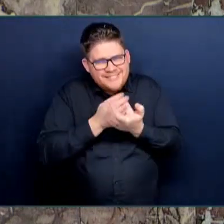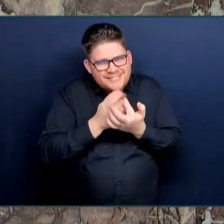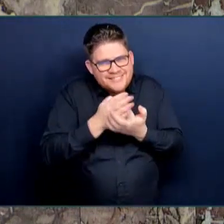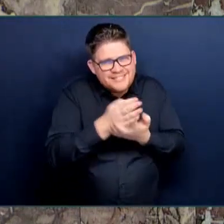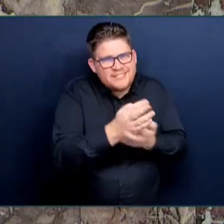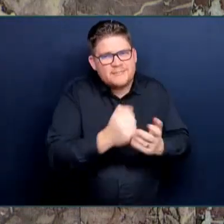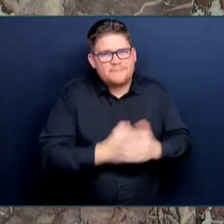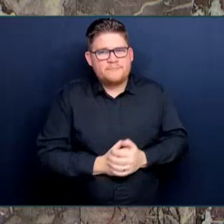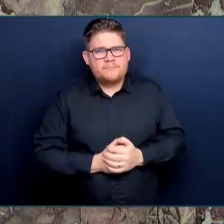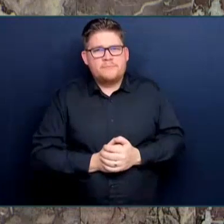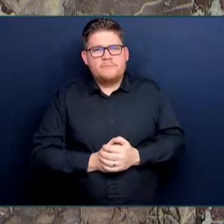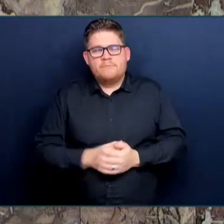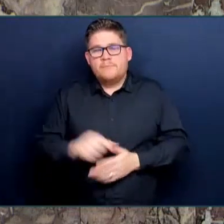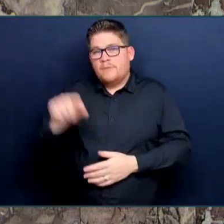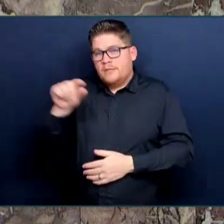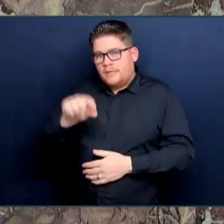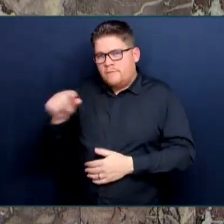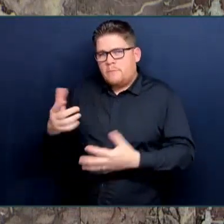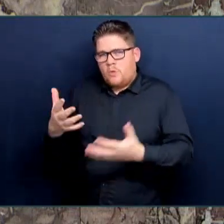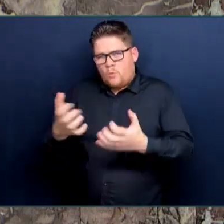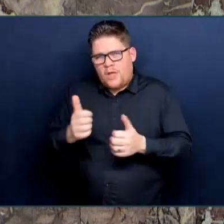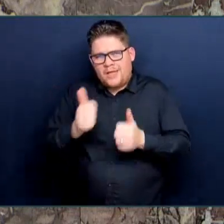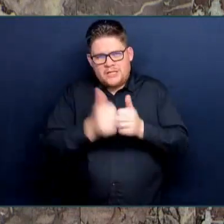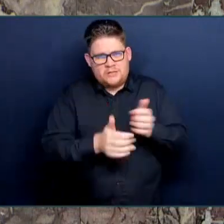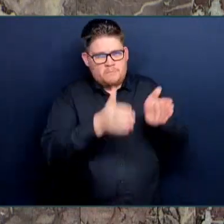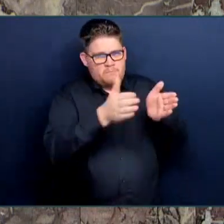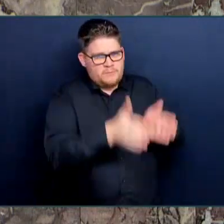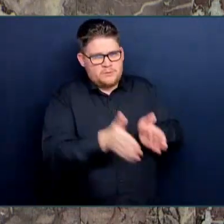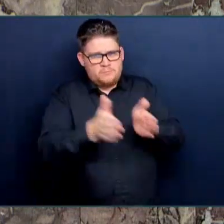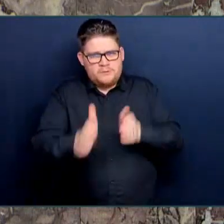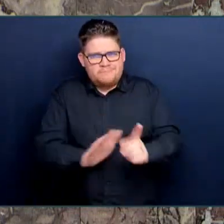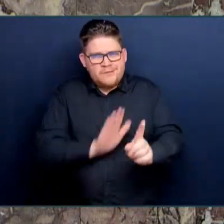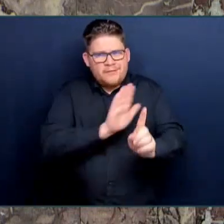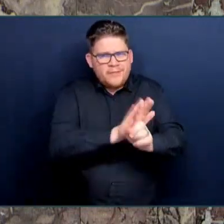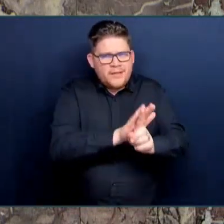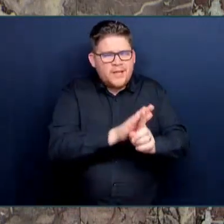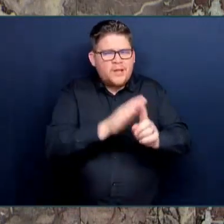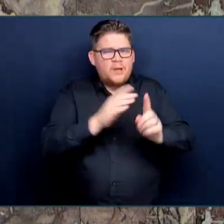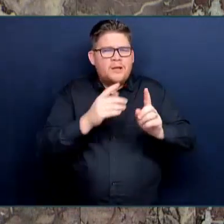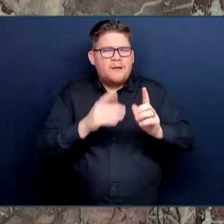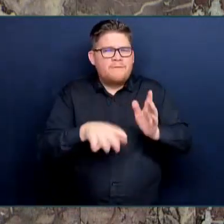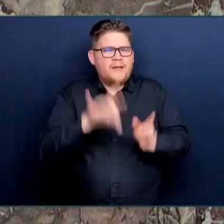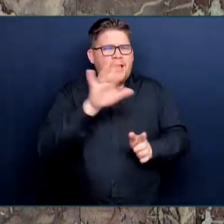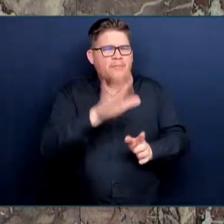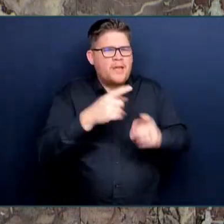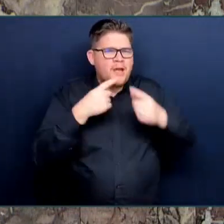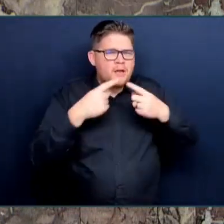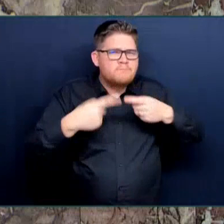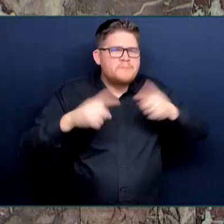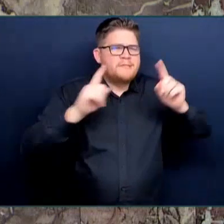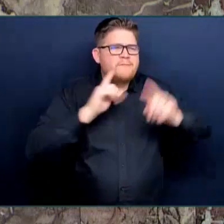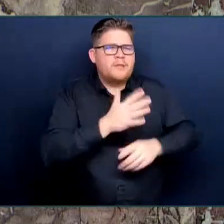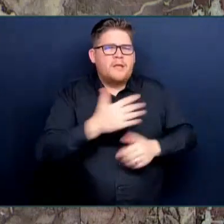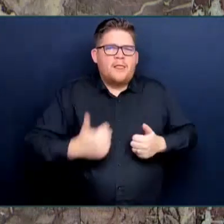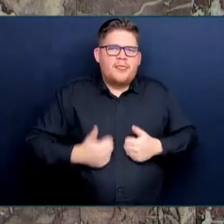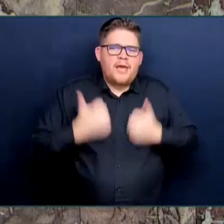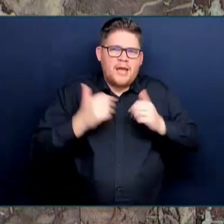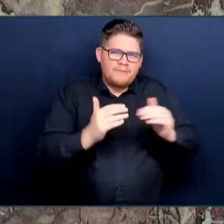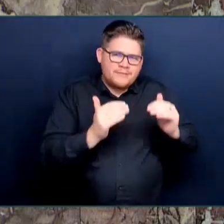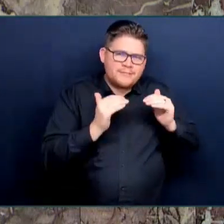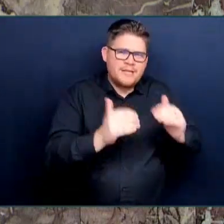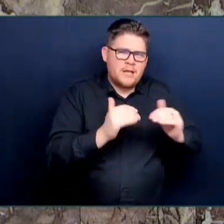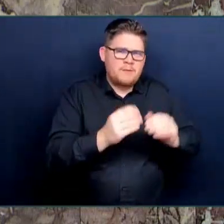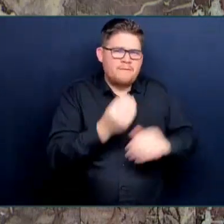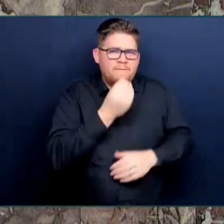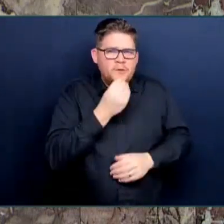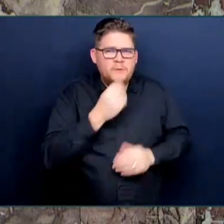life, to live in dignity, to have the security of food, of family, of housing. And our government's made